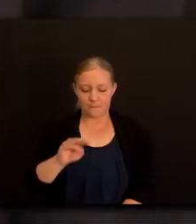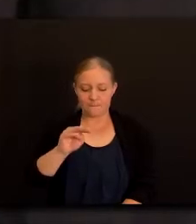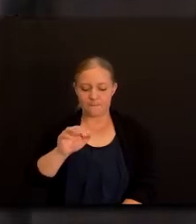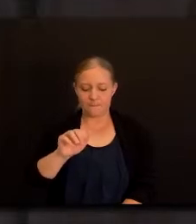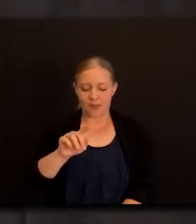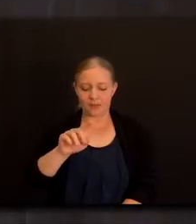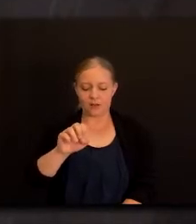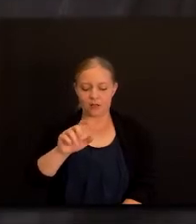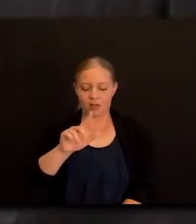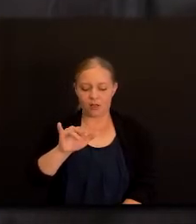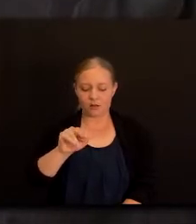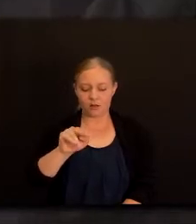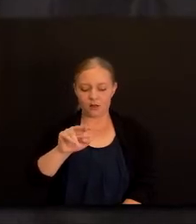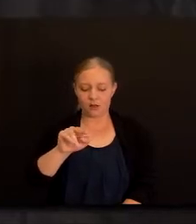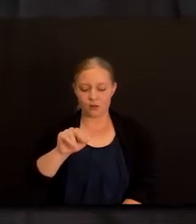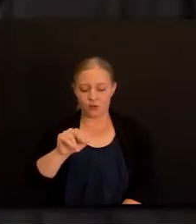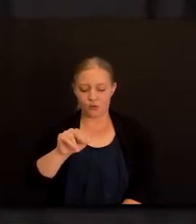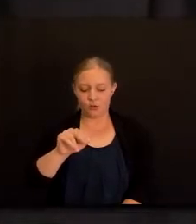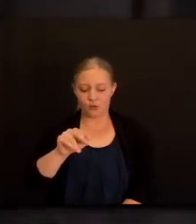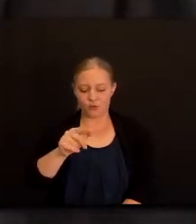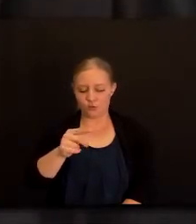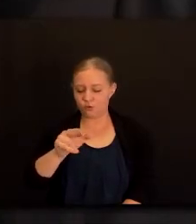Madeline Han Nguyen.